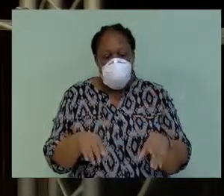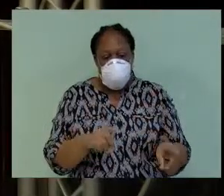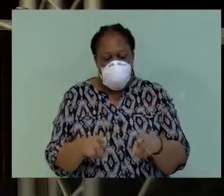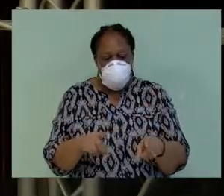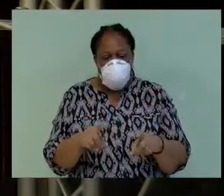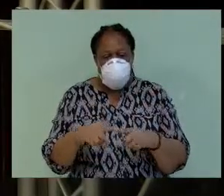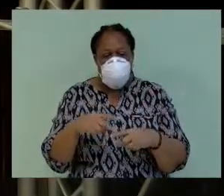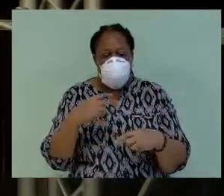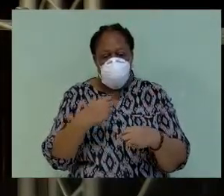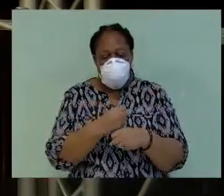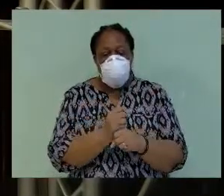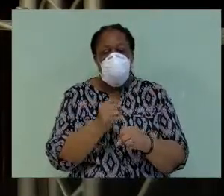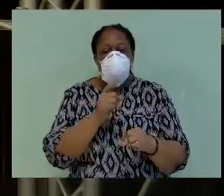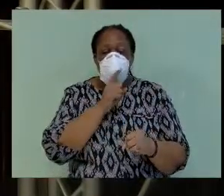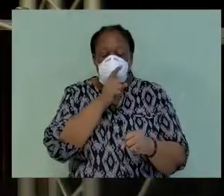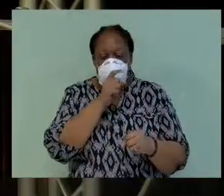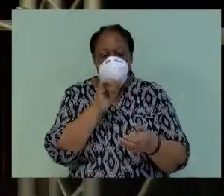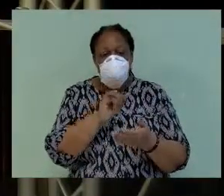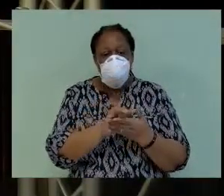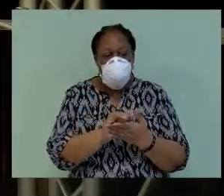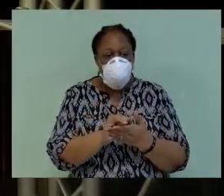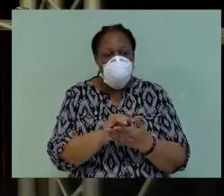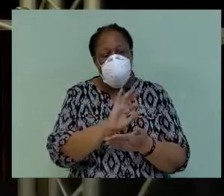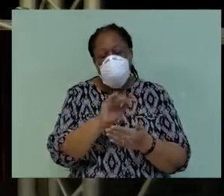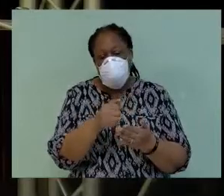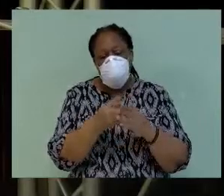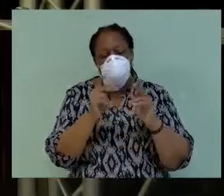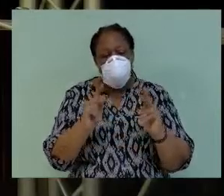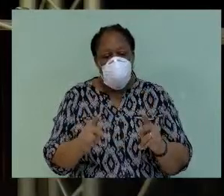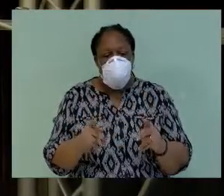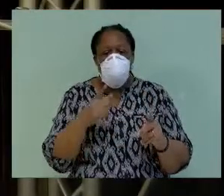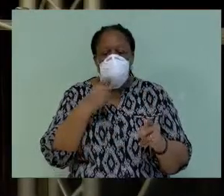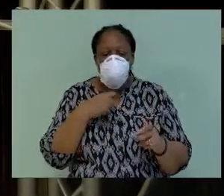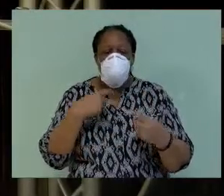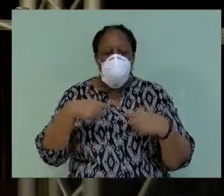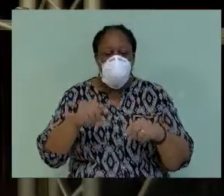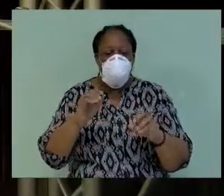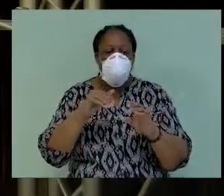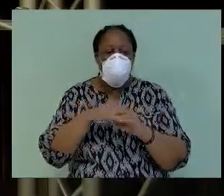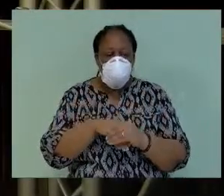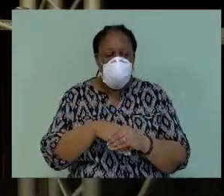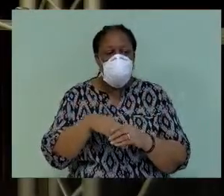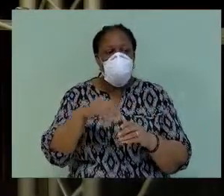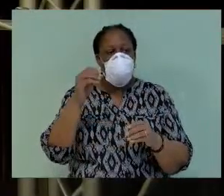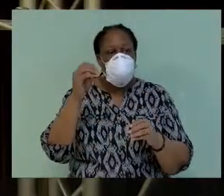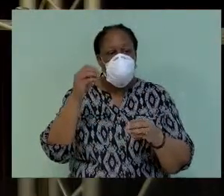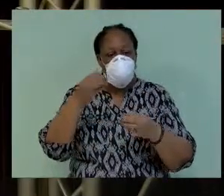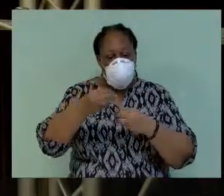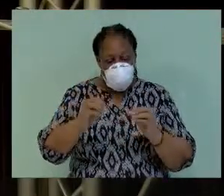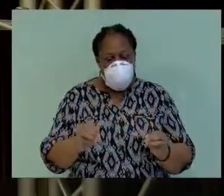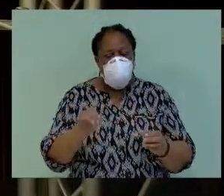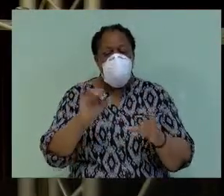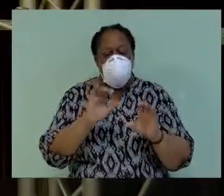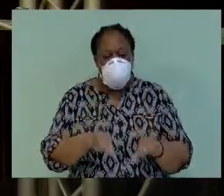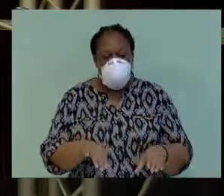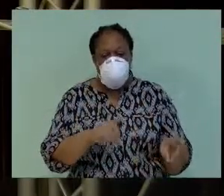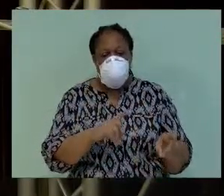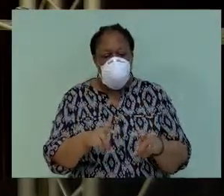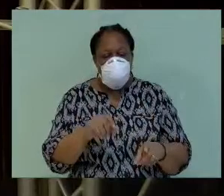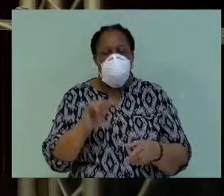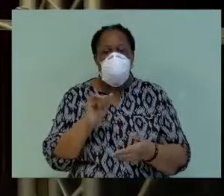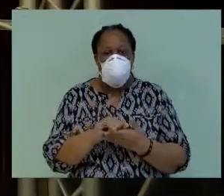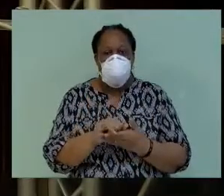staff, lawyers, and judges against COVID-19 infection. Remote